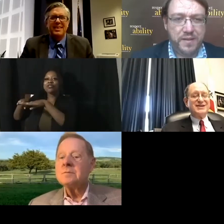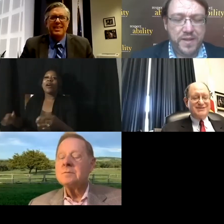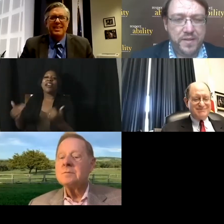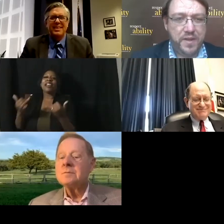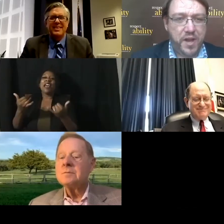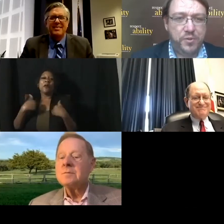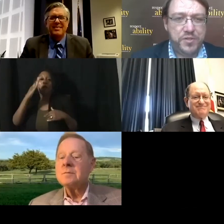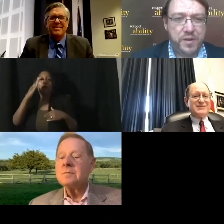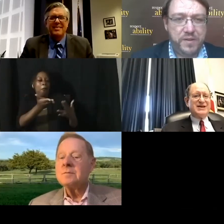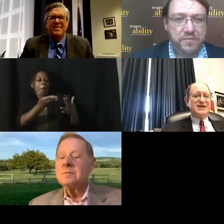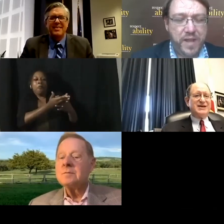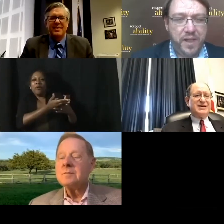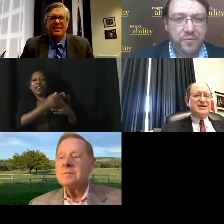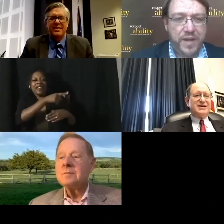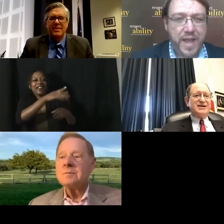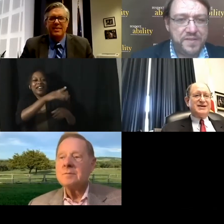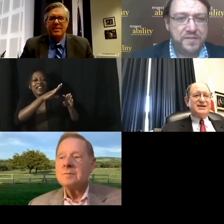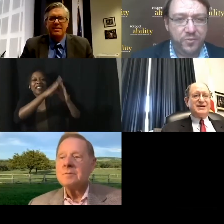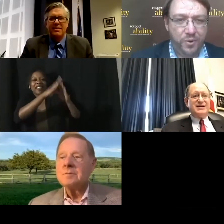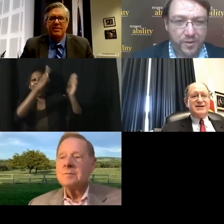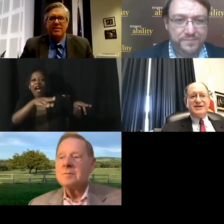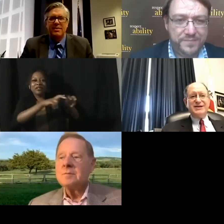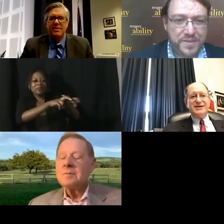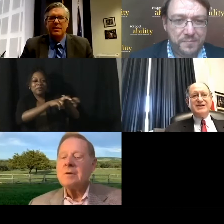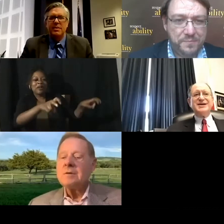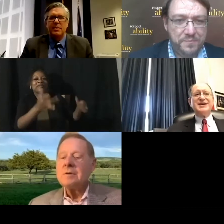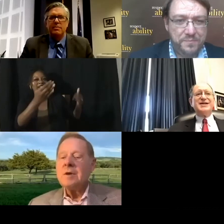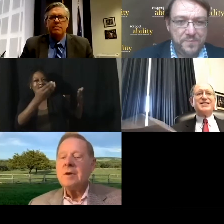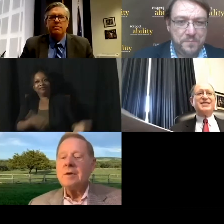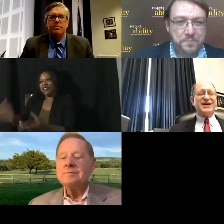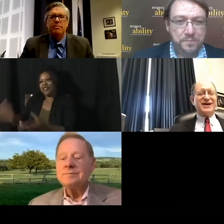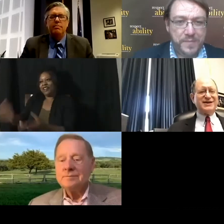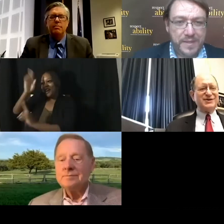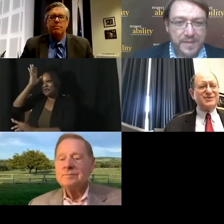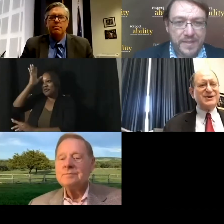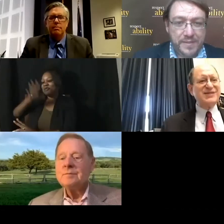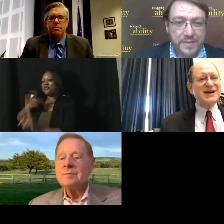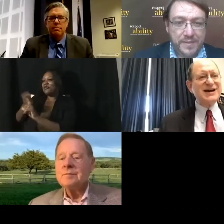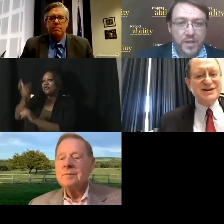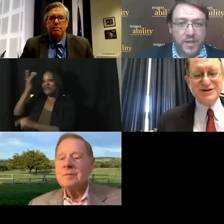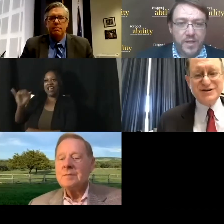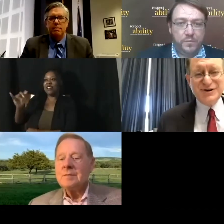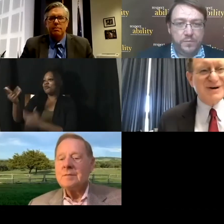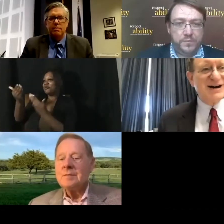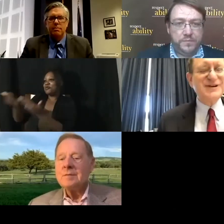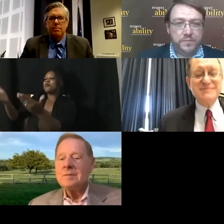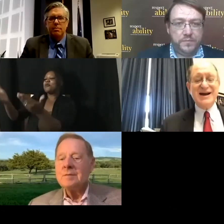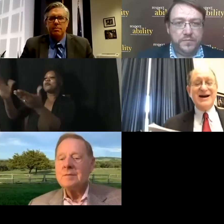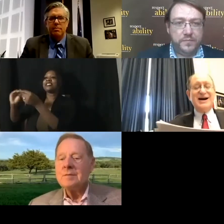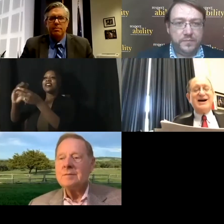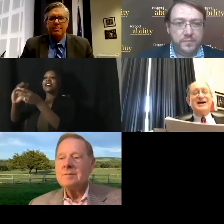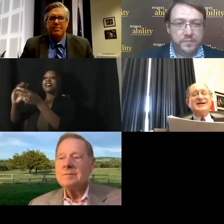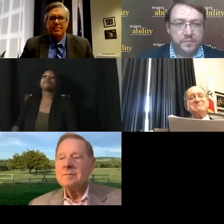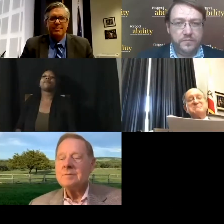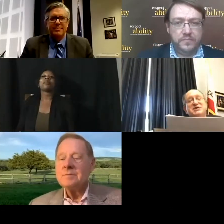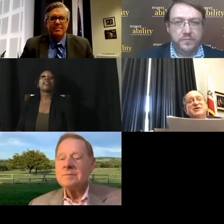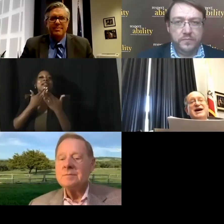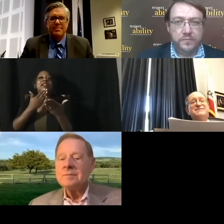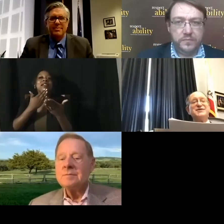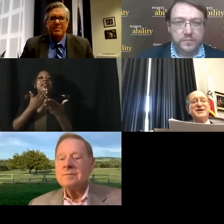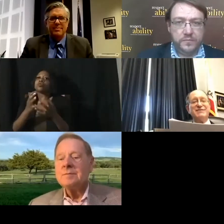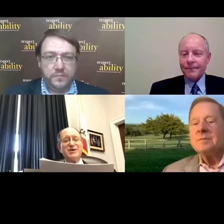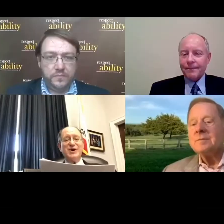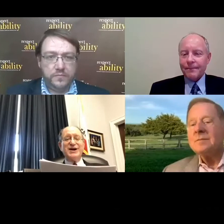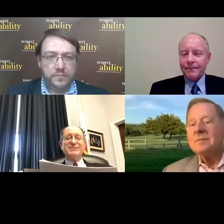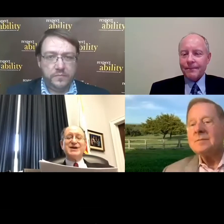the honorable gentleman from California has the floor. So, thank you, and thank you so much, Phil. Good